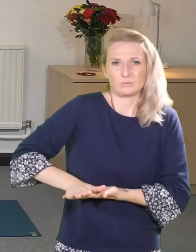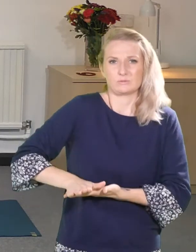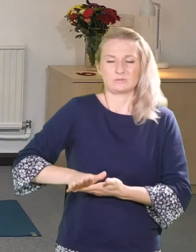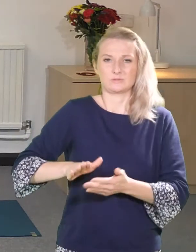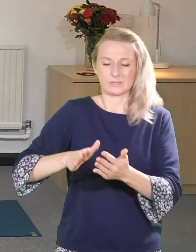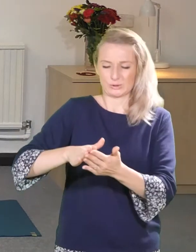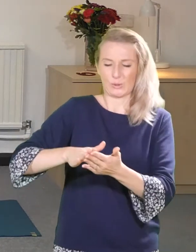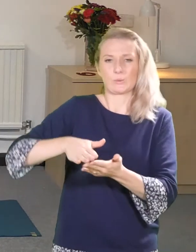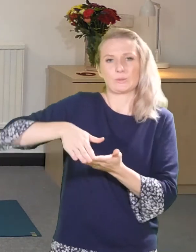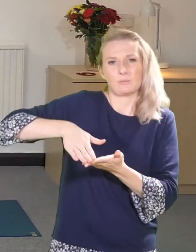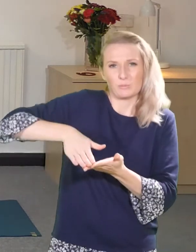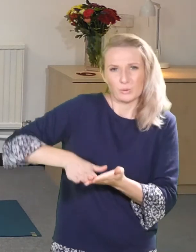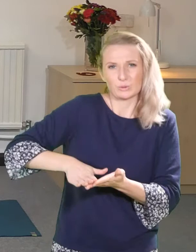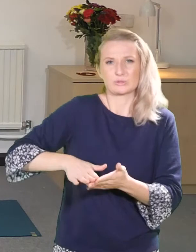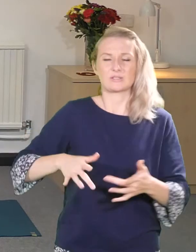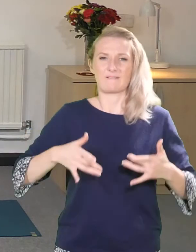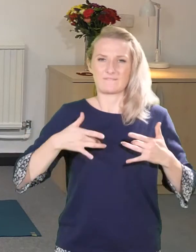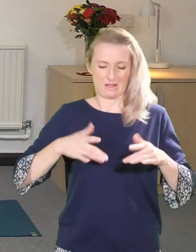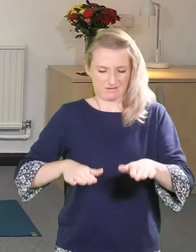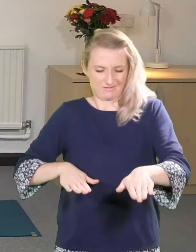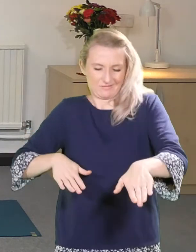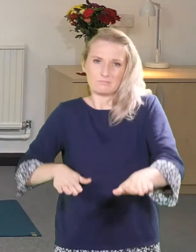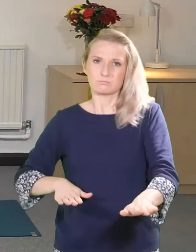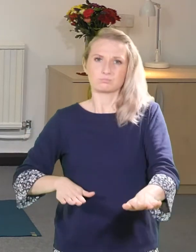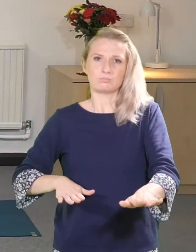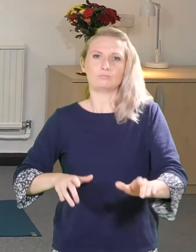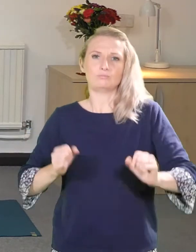well, really stabilizing your body here.